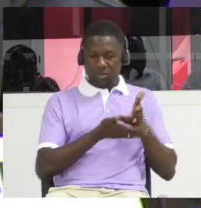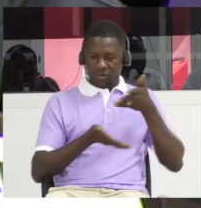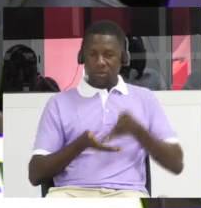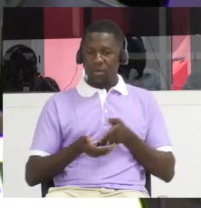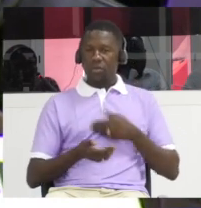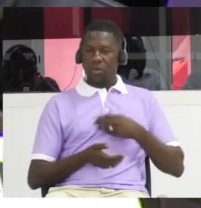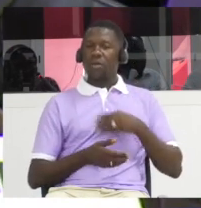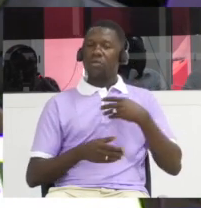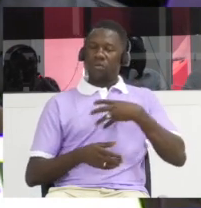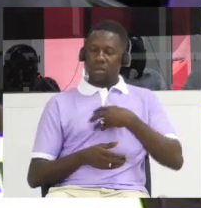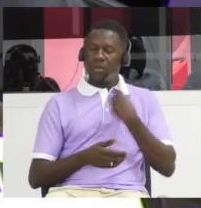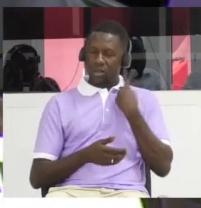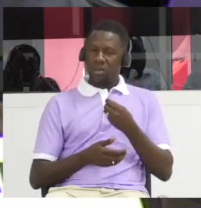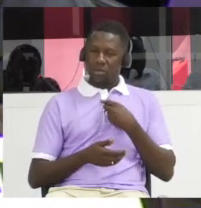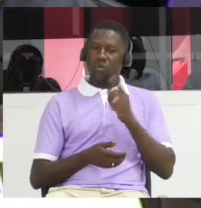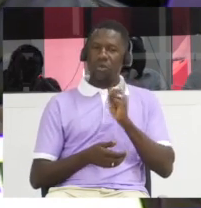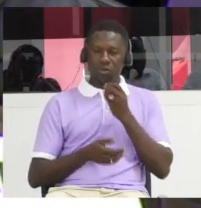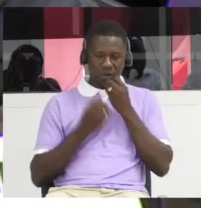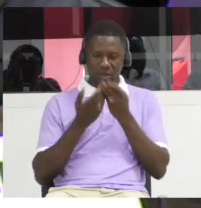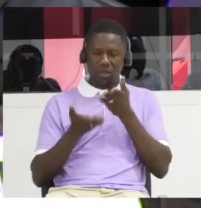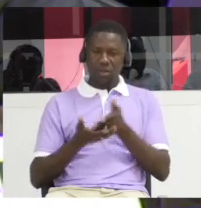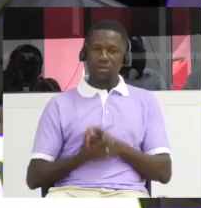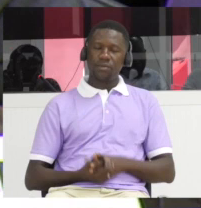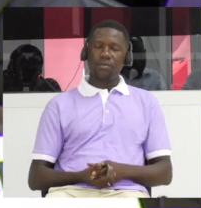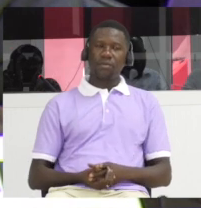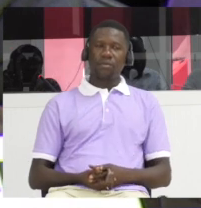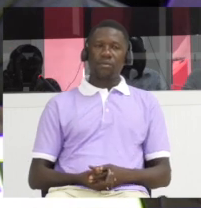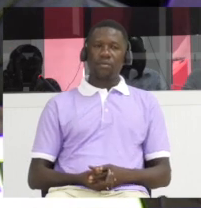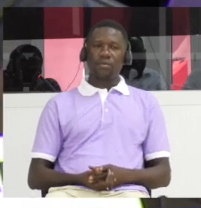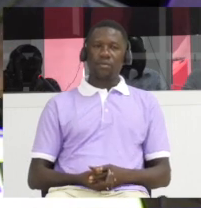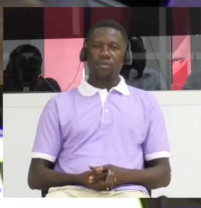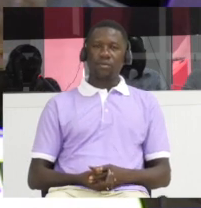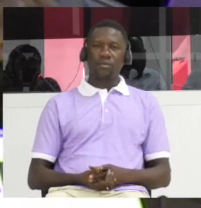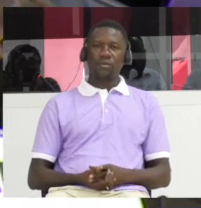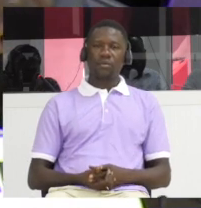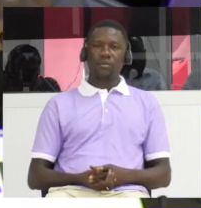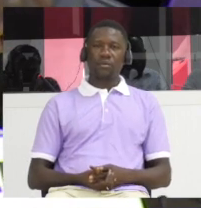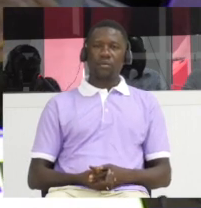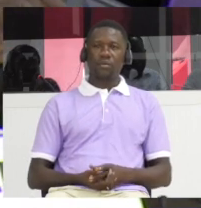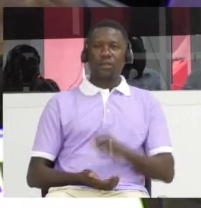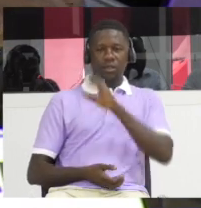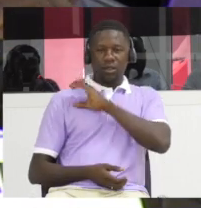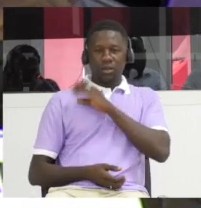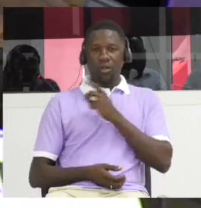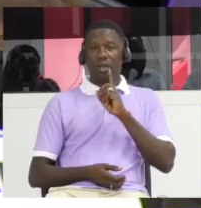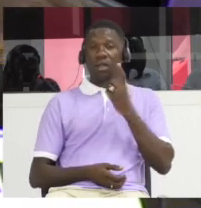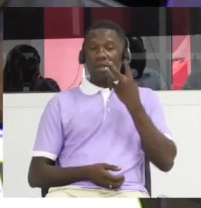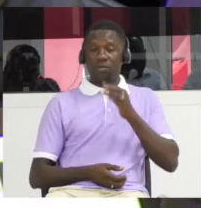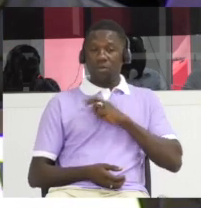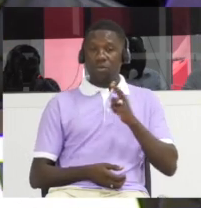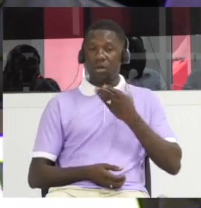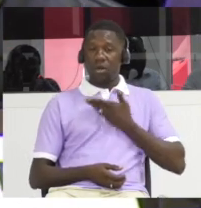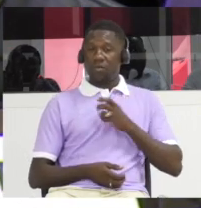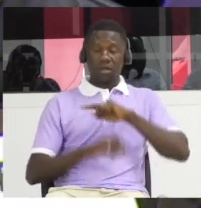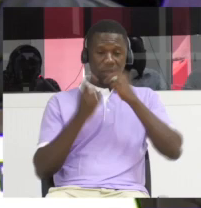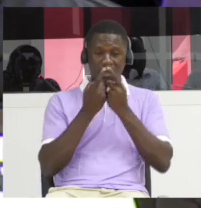testimony. Council, if we don't have anything to say this afternoon or